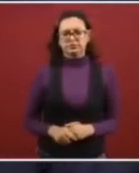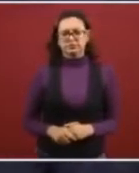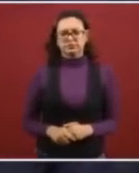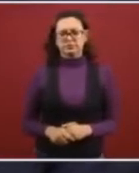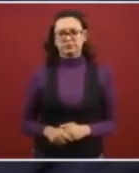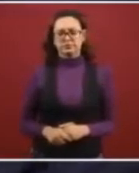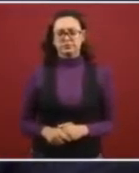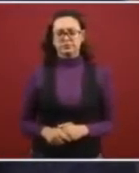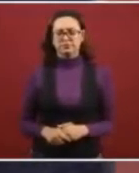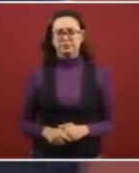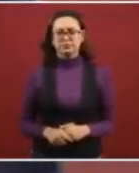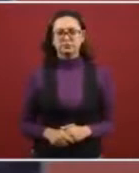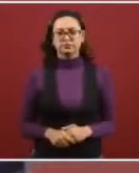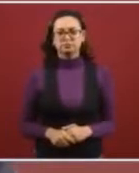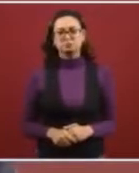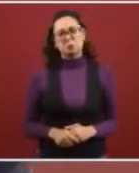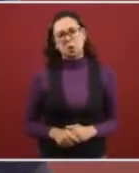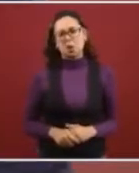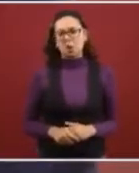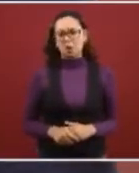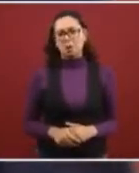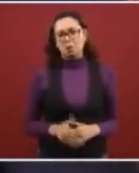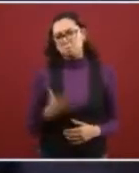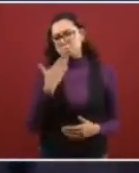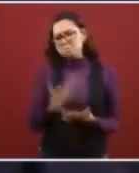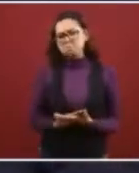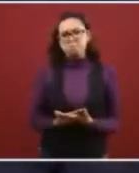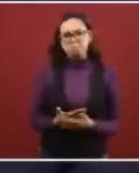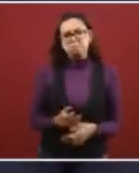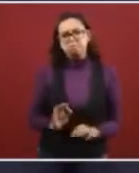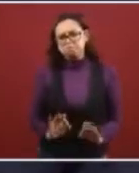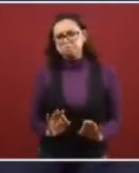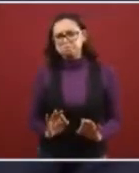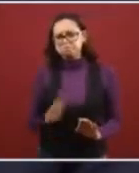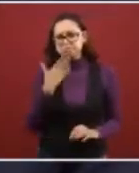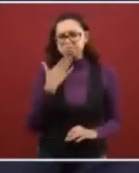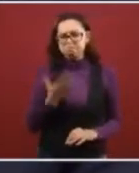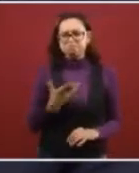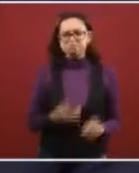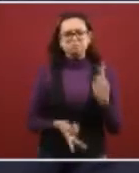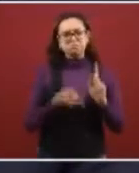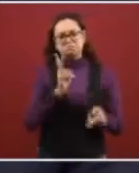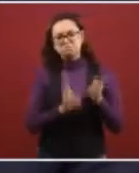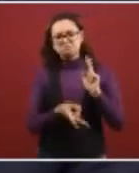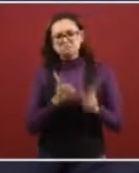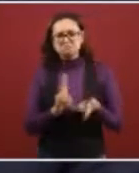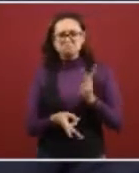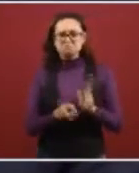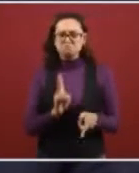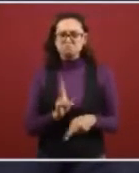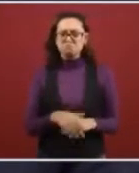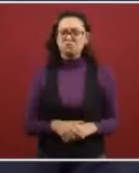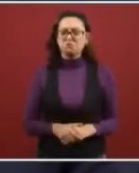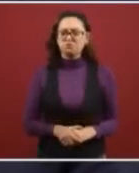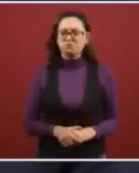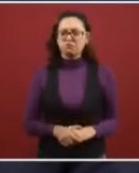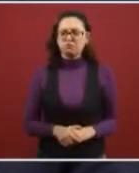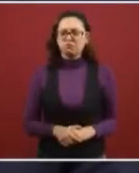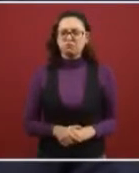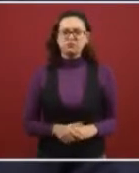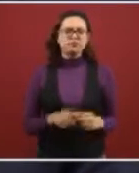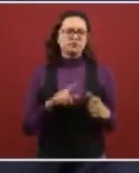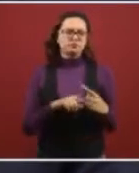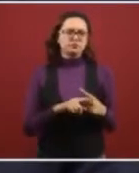Nos caemos bien. Hemos platicado. We've talked before. We like each other. Como al presidente